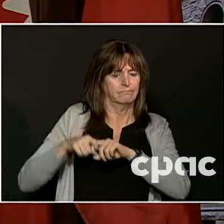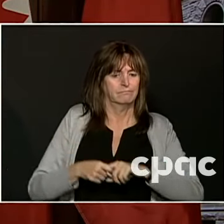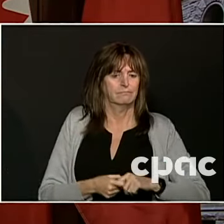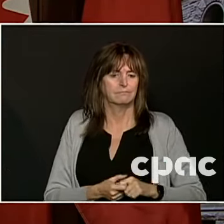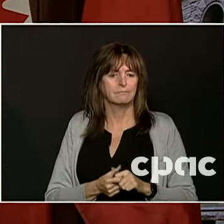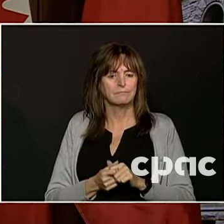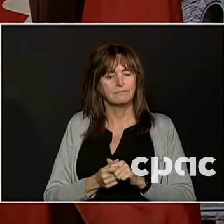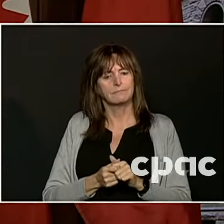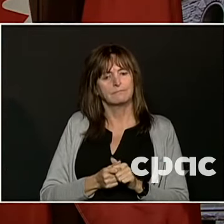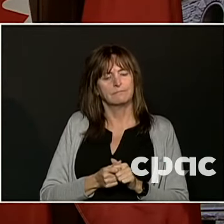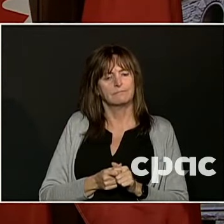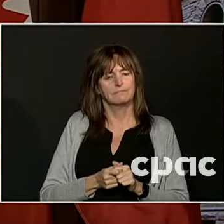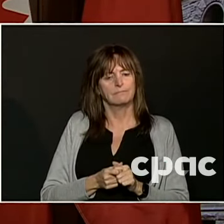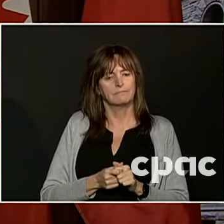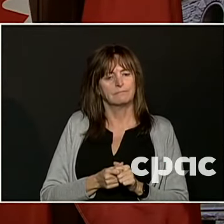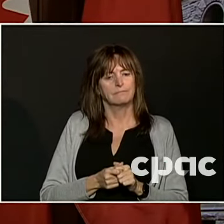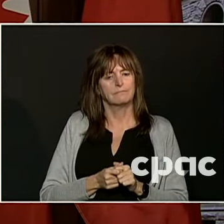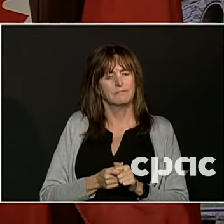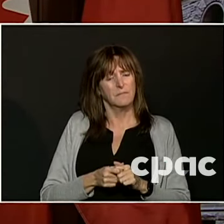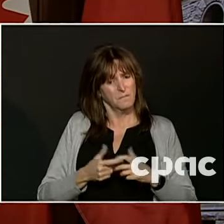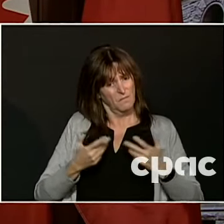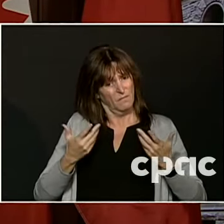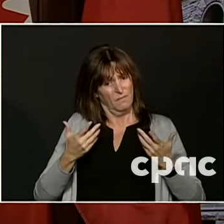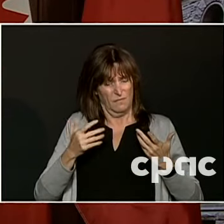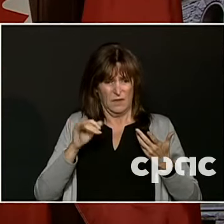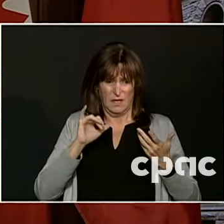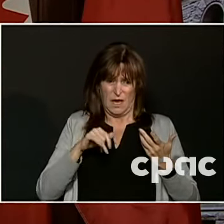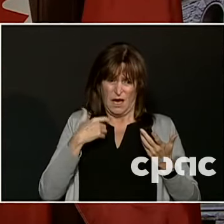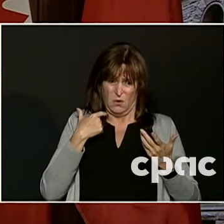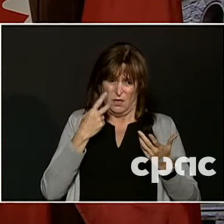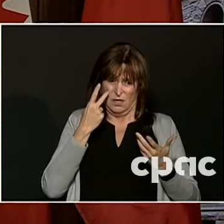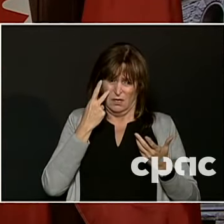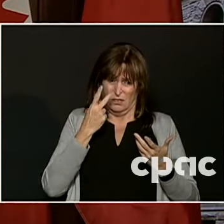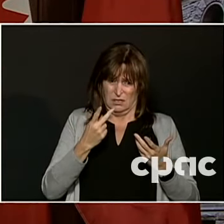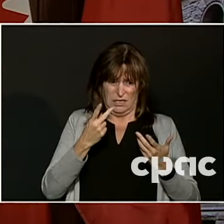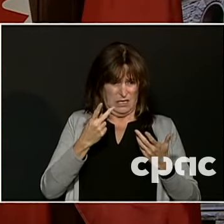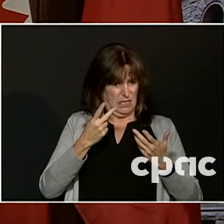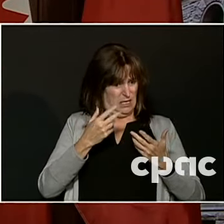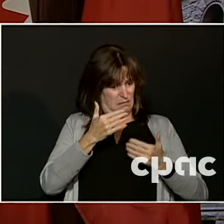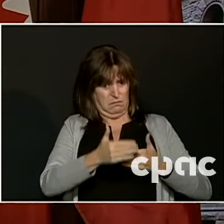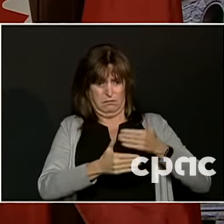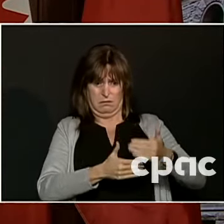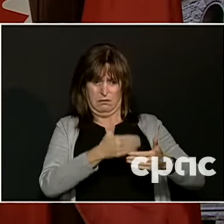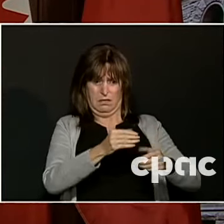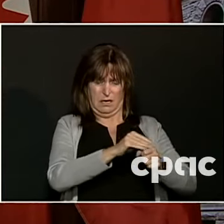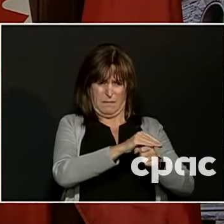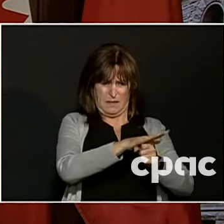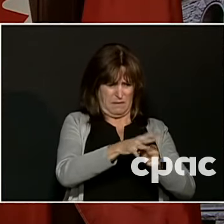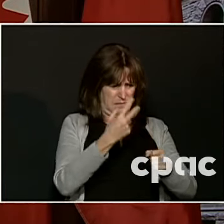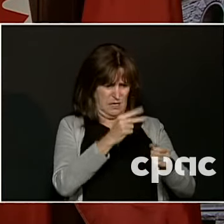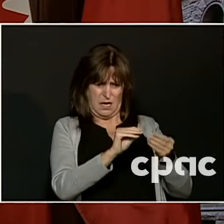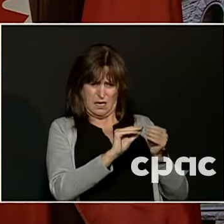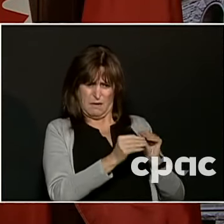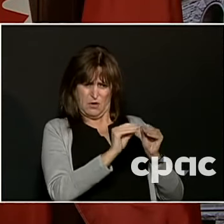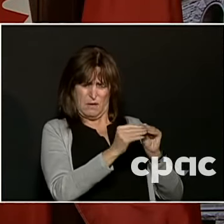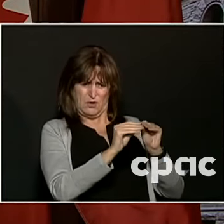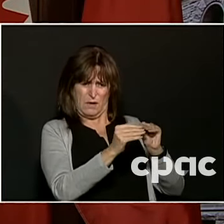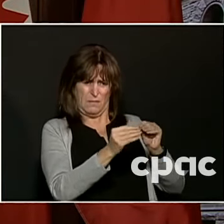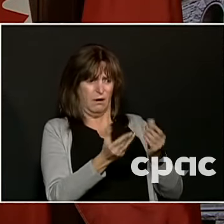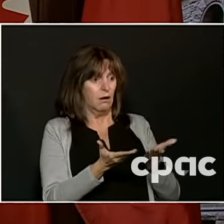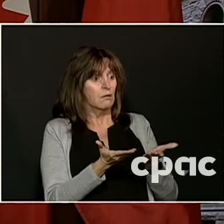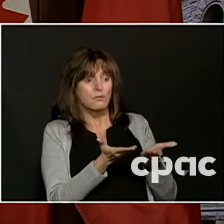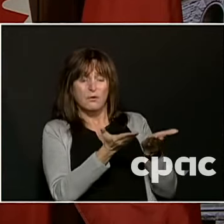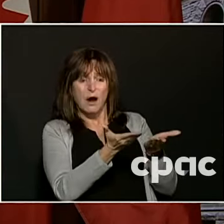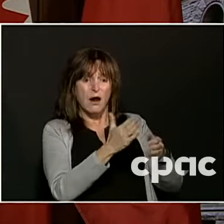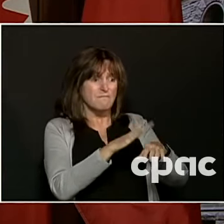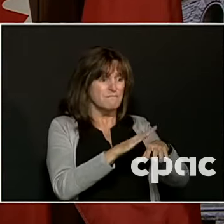a leading indicator finally of progress in the pandemic, and suggests that at least some of the restrictions may have made the current